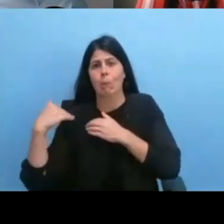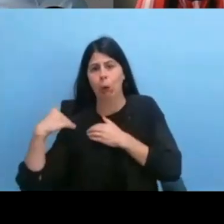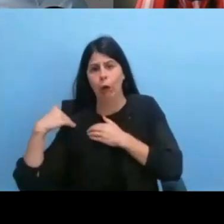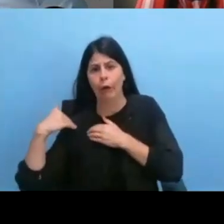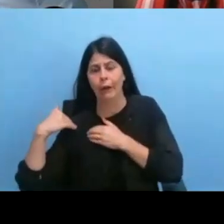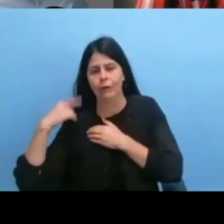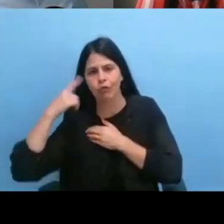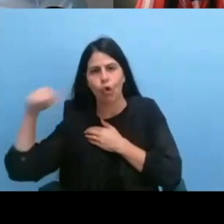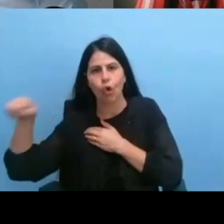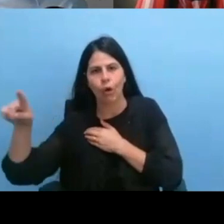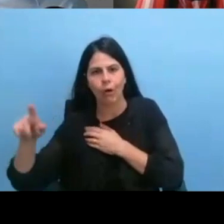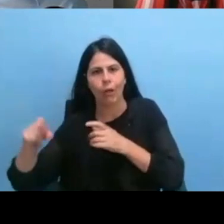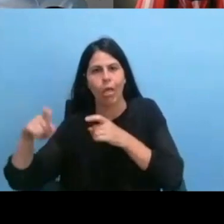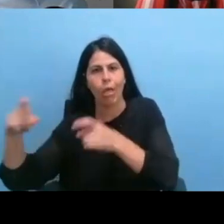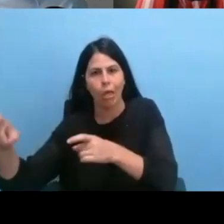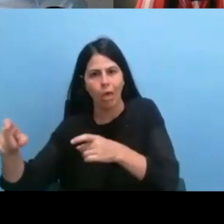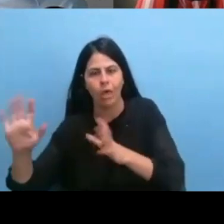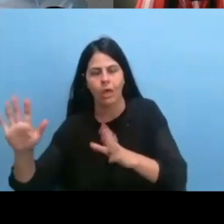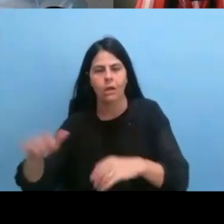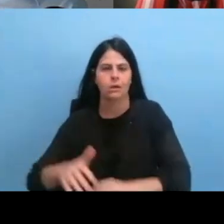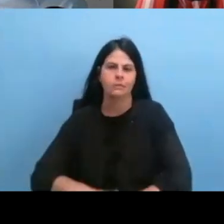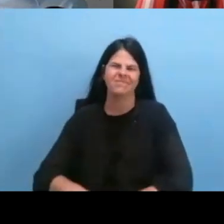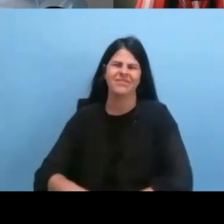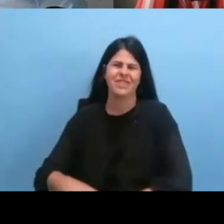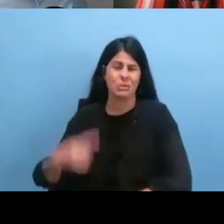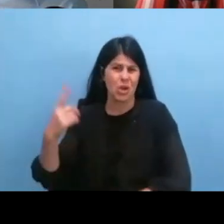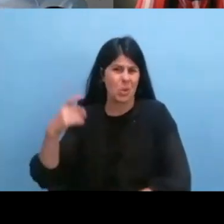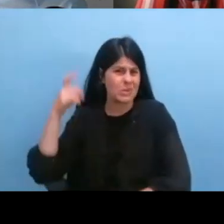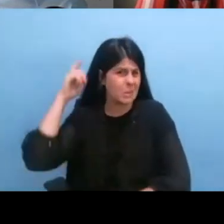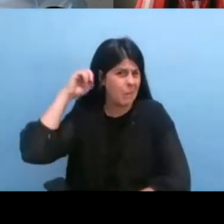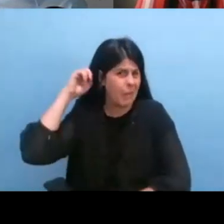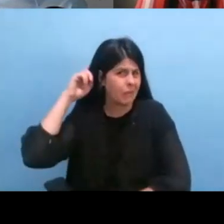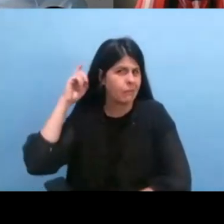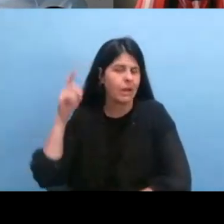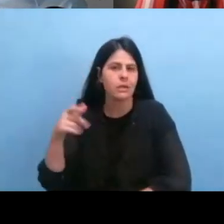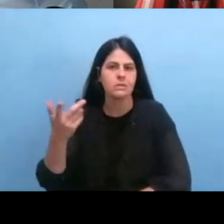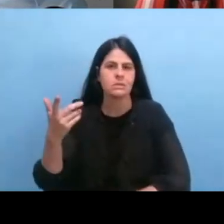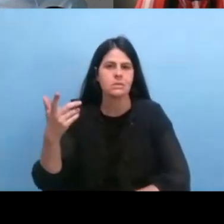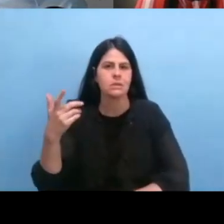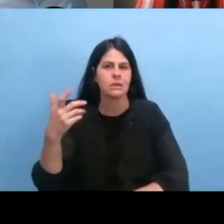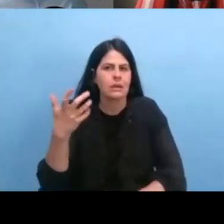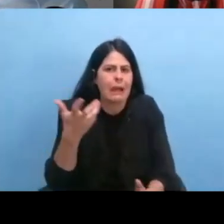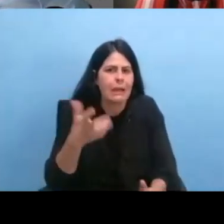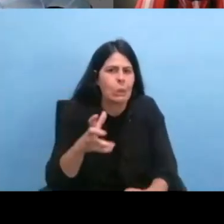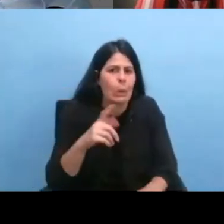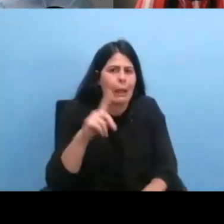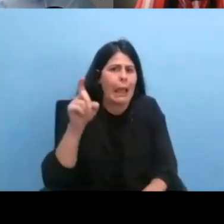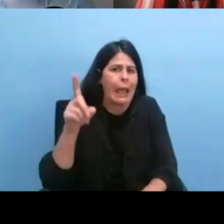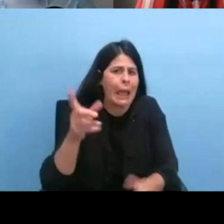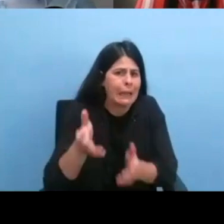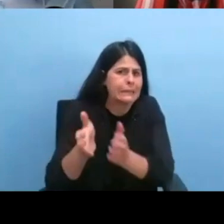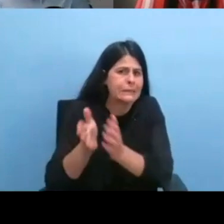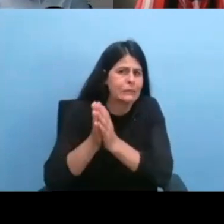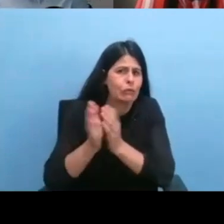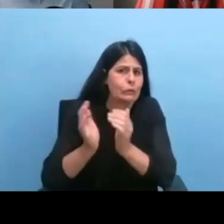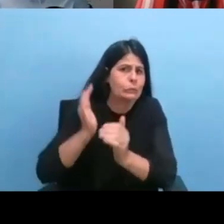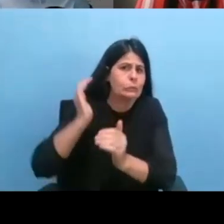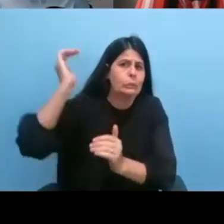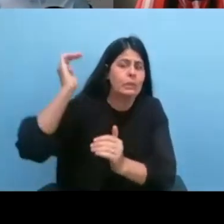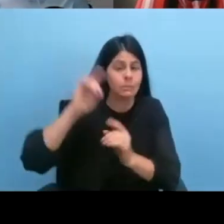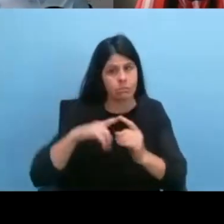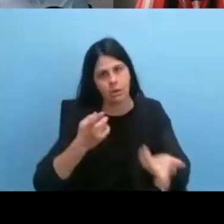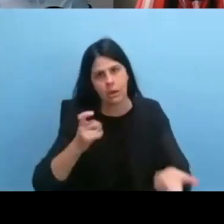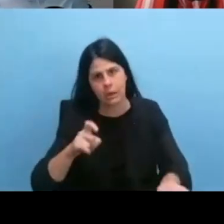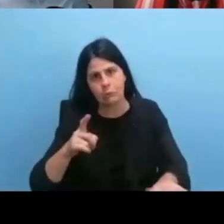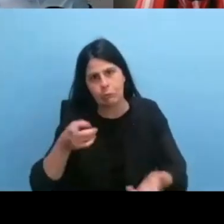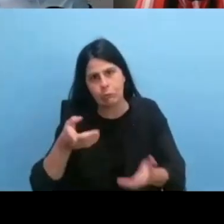colleagues. So, I think that's always in the back of people's minds, not wanting to ask for too much, but needing to ask for something so